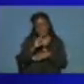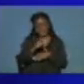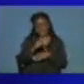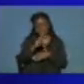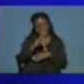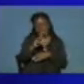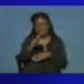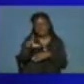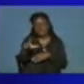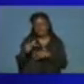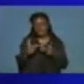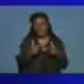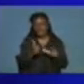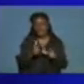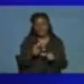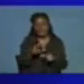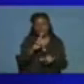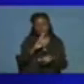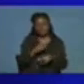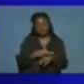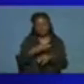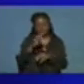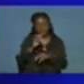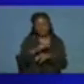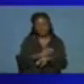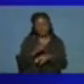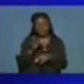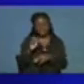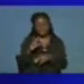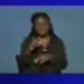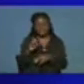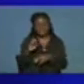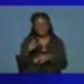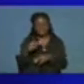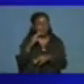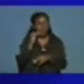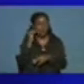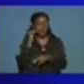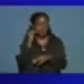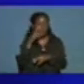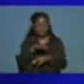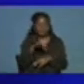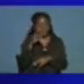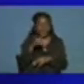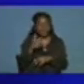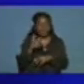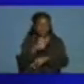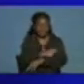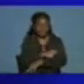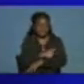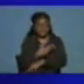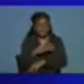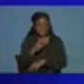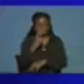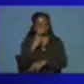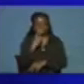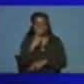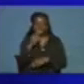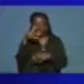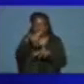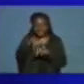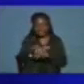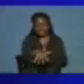Rock Crusher home Tuesday evening and found drugs, more specifically marijuana-infused cookies, as well as a quantity